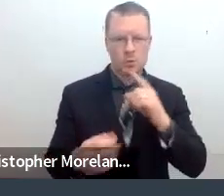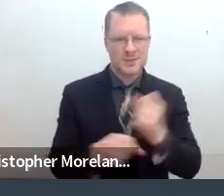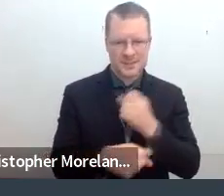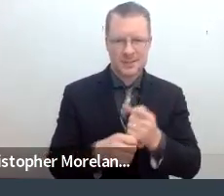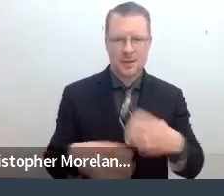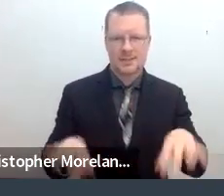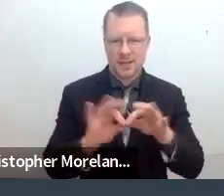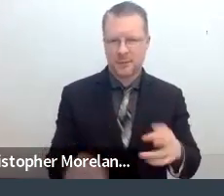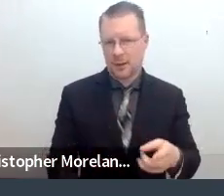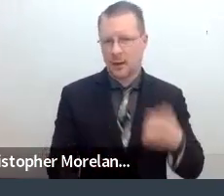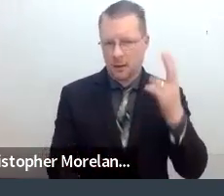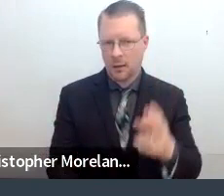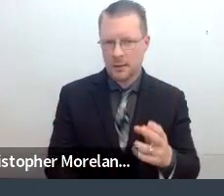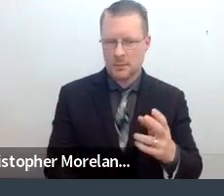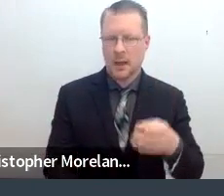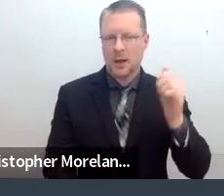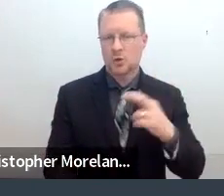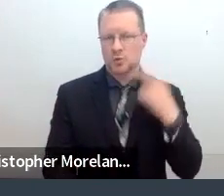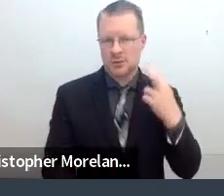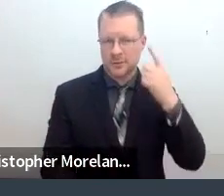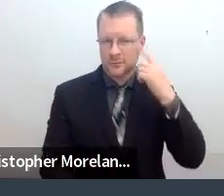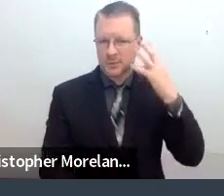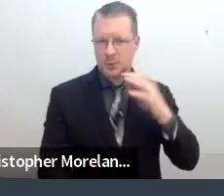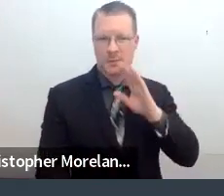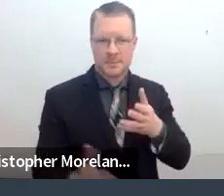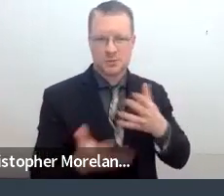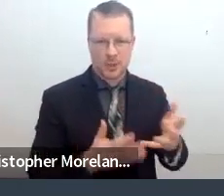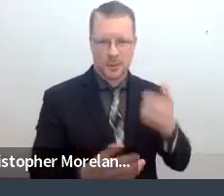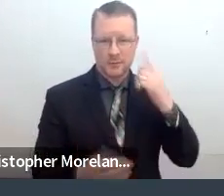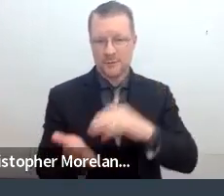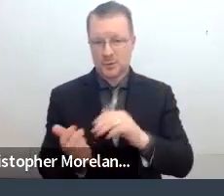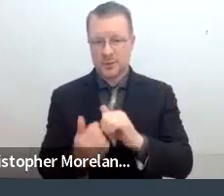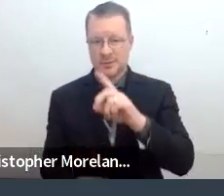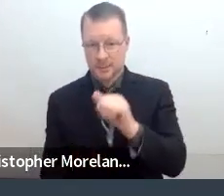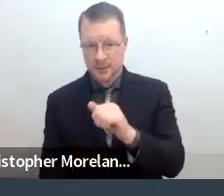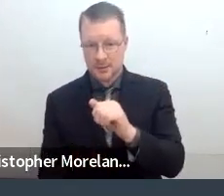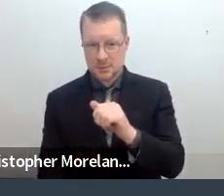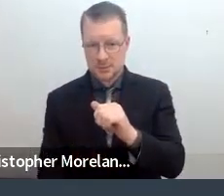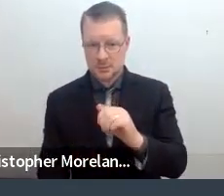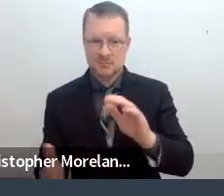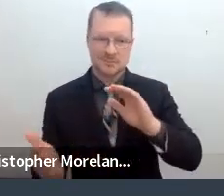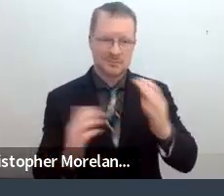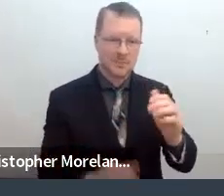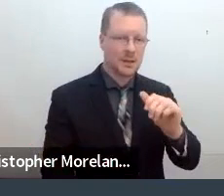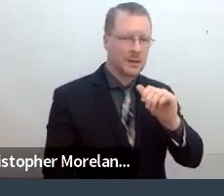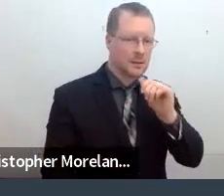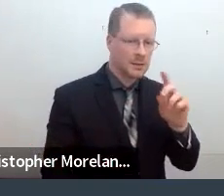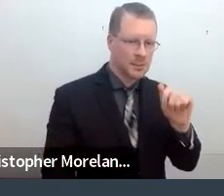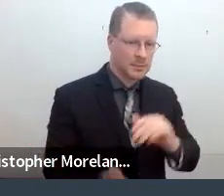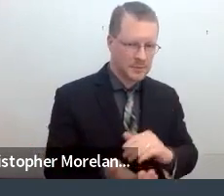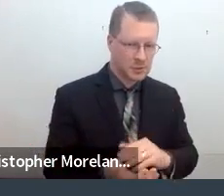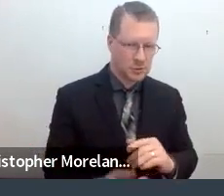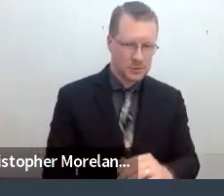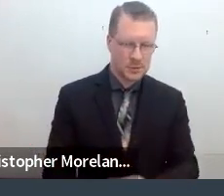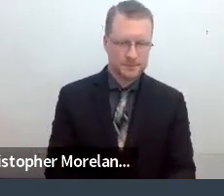1. So all were statistically significantly higher in terms of risk for physicians